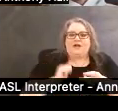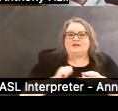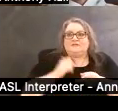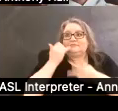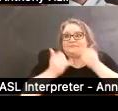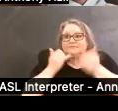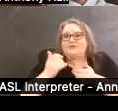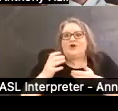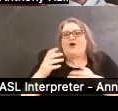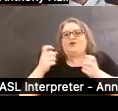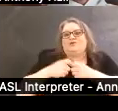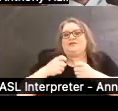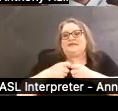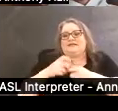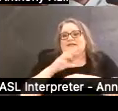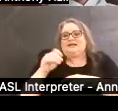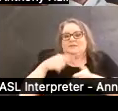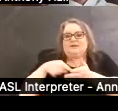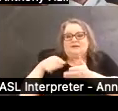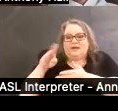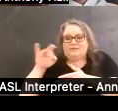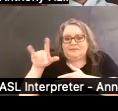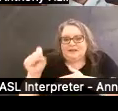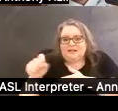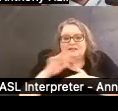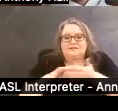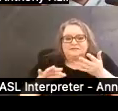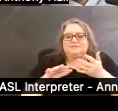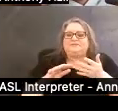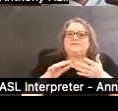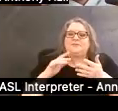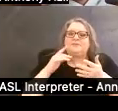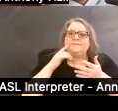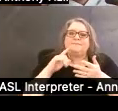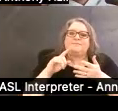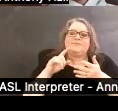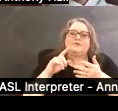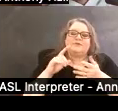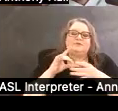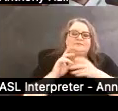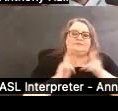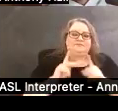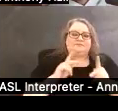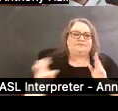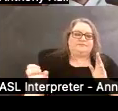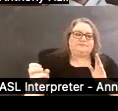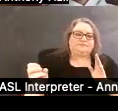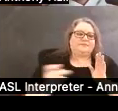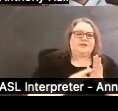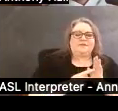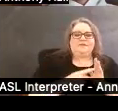the utility bill, things like that. And as far as people coming back multiple